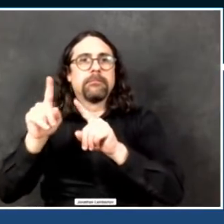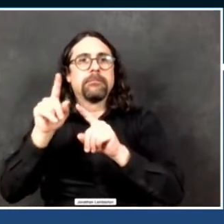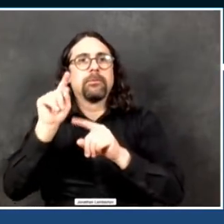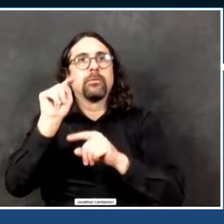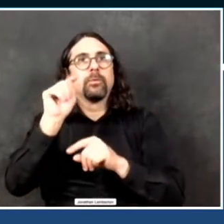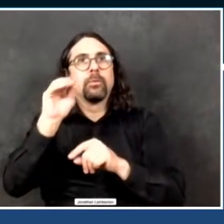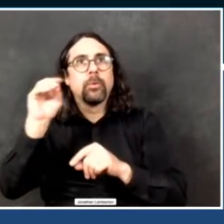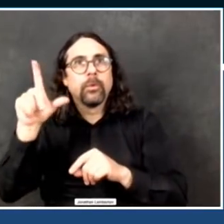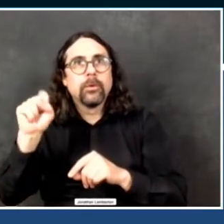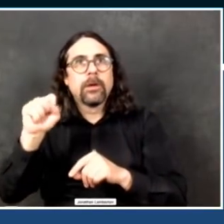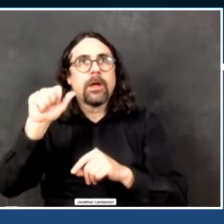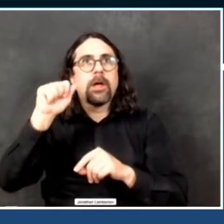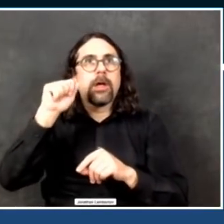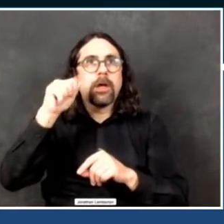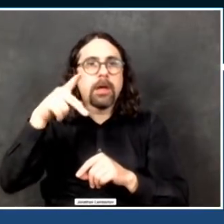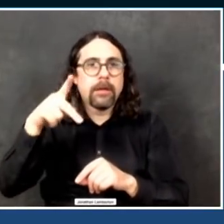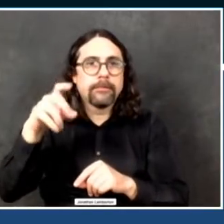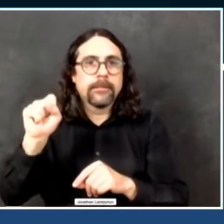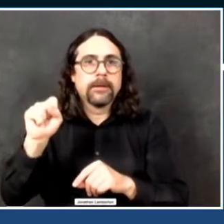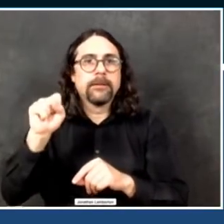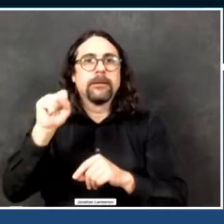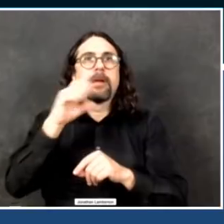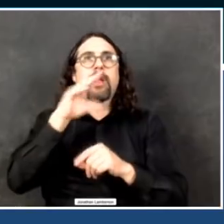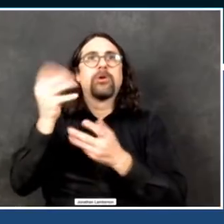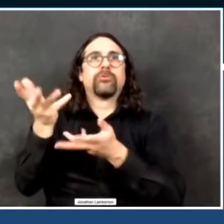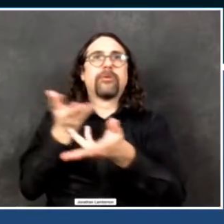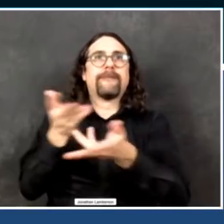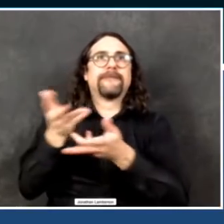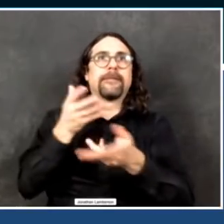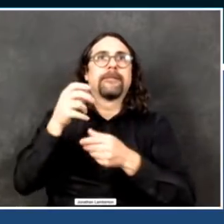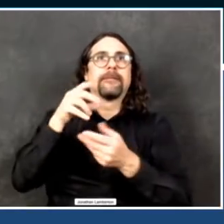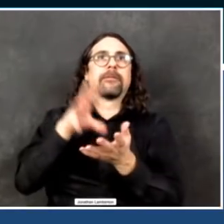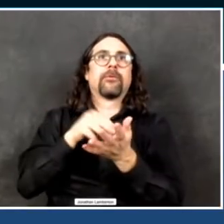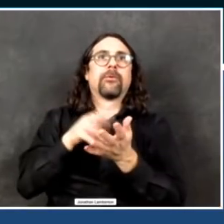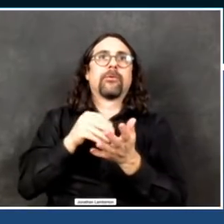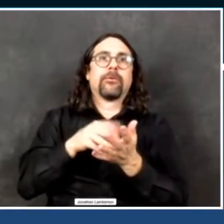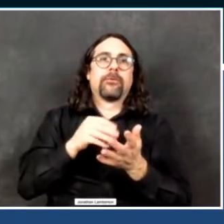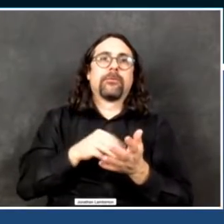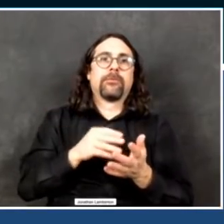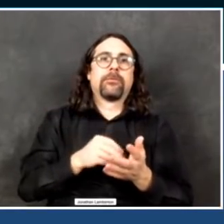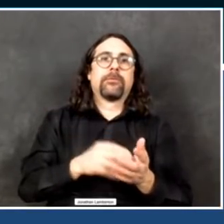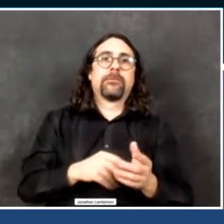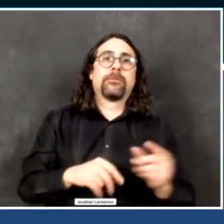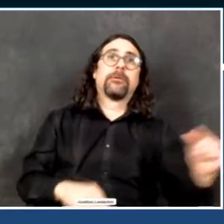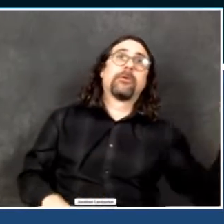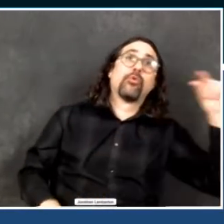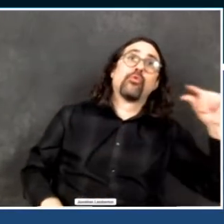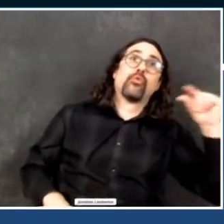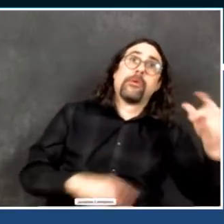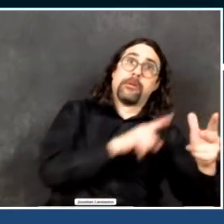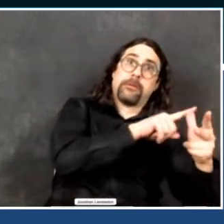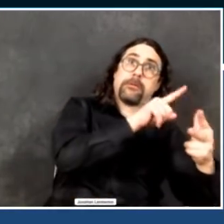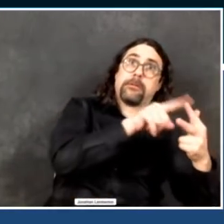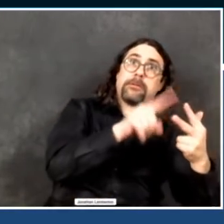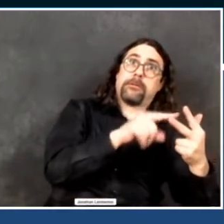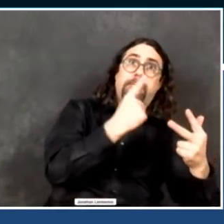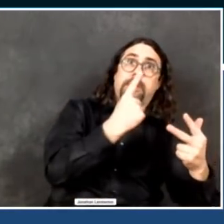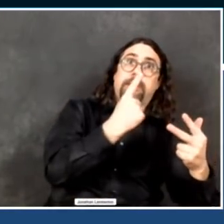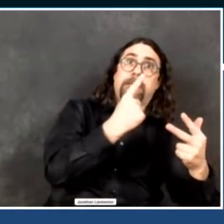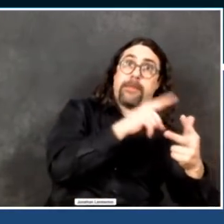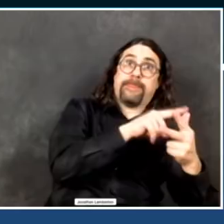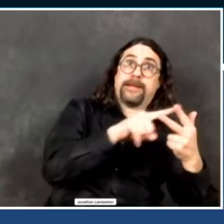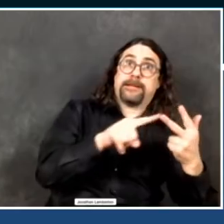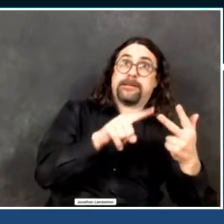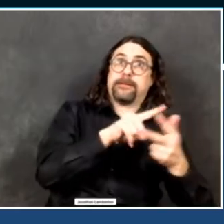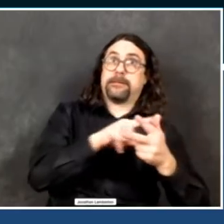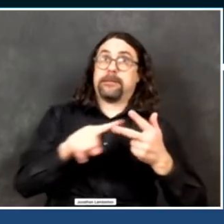are trying to make it the very best it can be, even if it's distance learning. And then the folks who actually get the devices